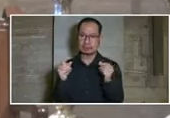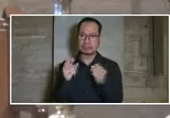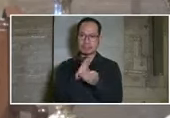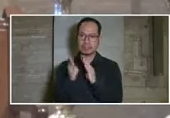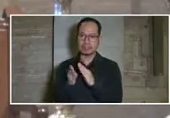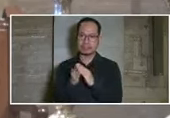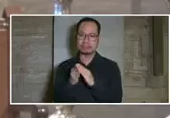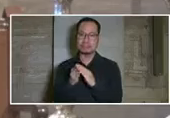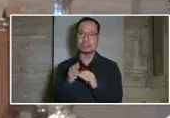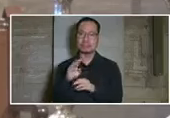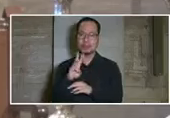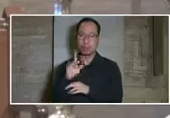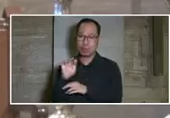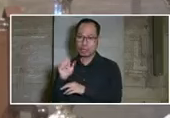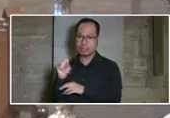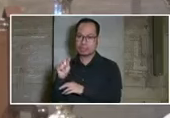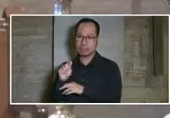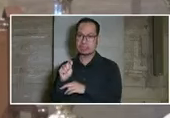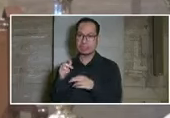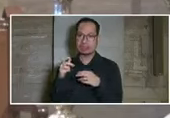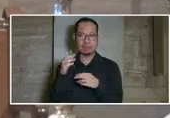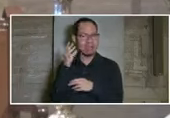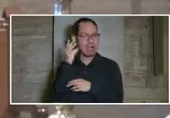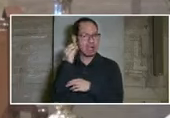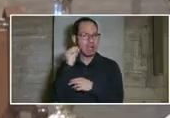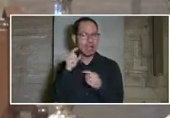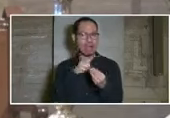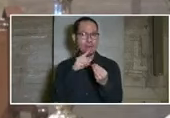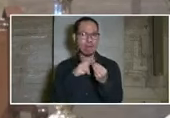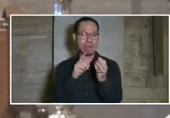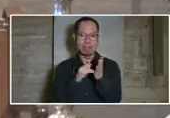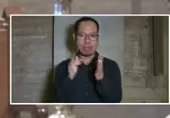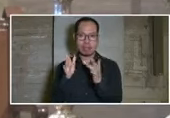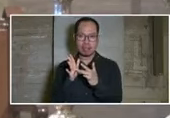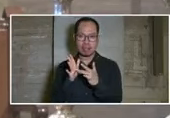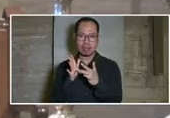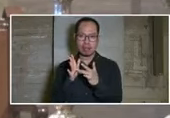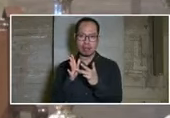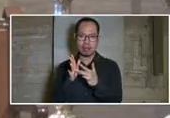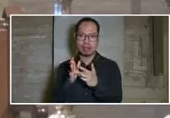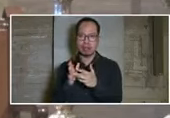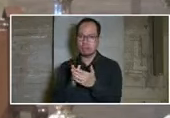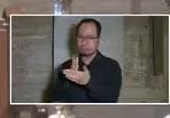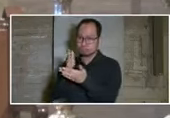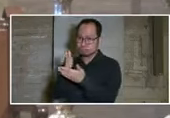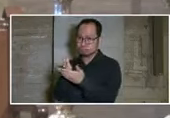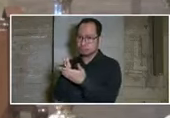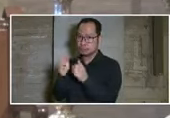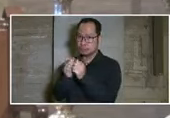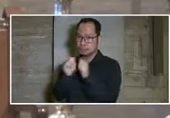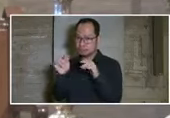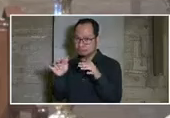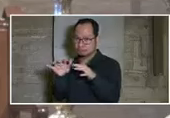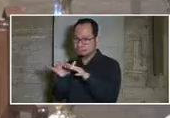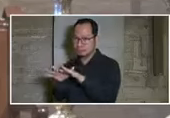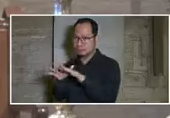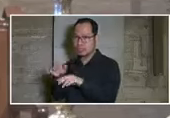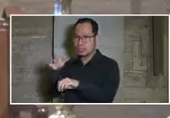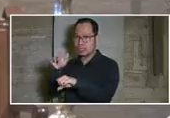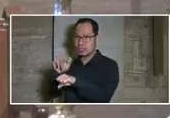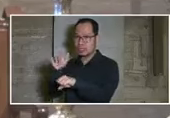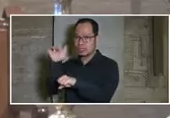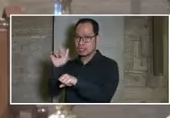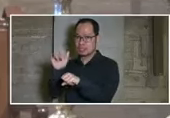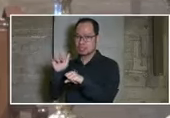worse. She had heard about Jesus and came up behind him in the crowd and touched